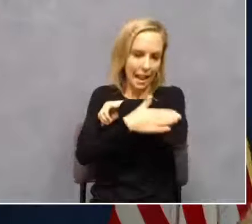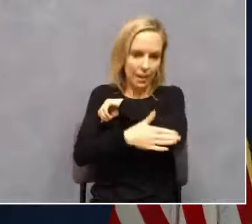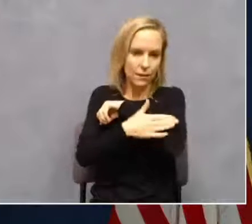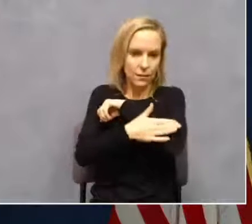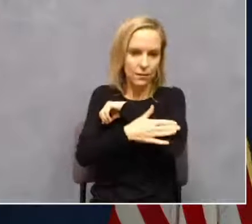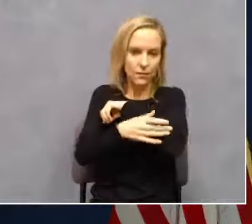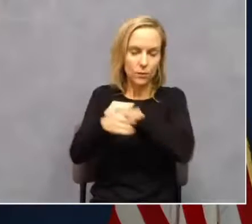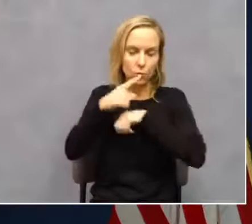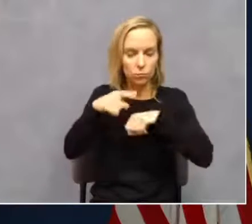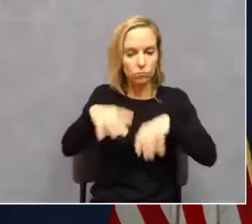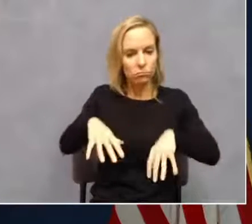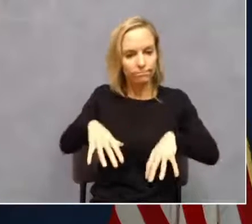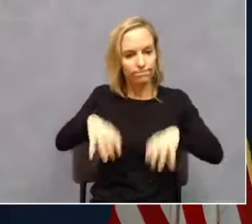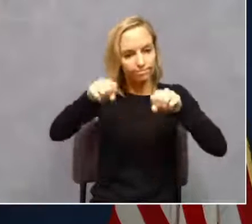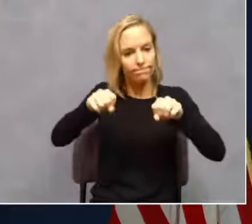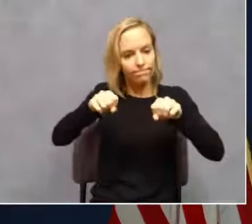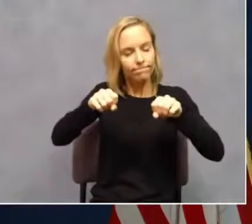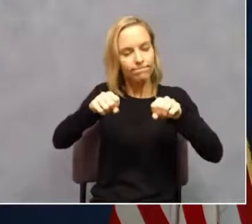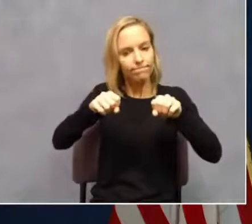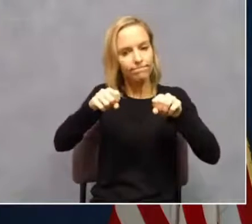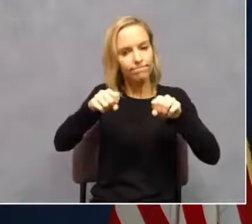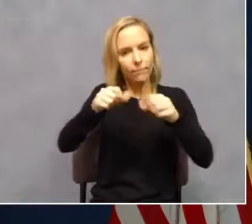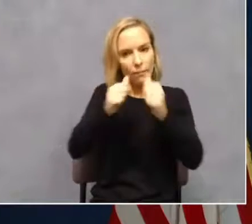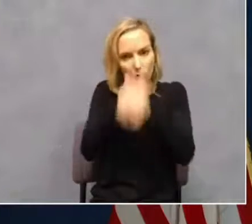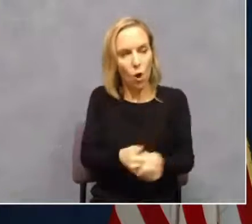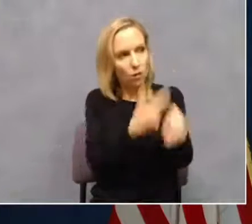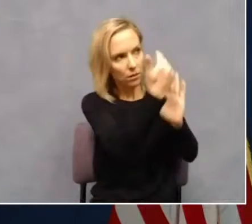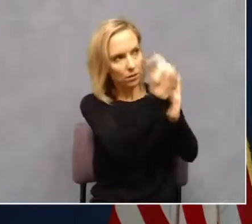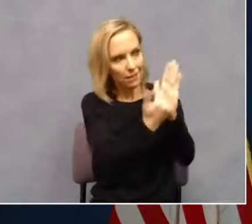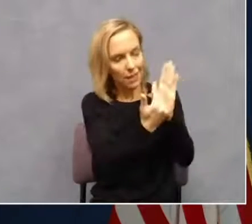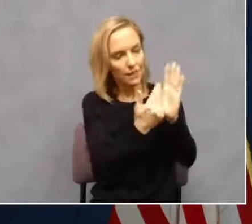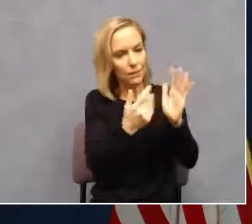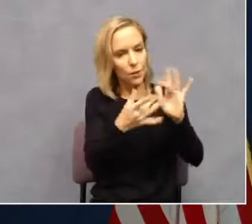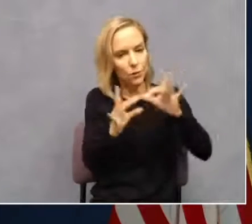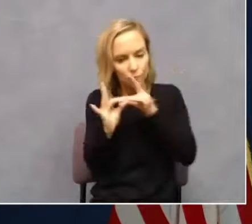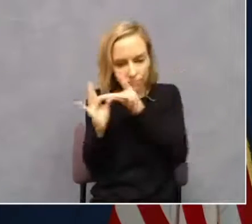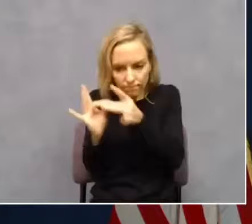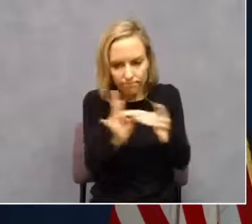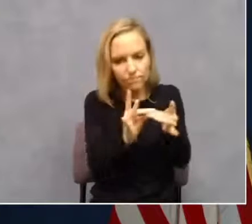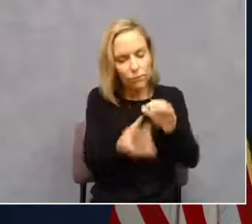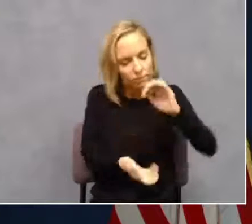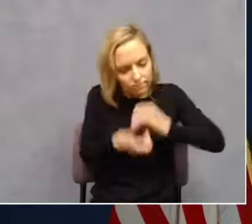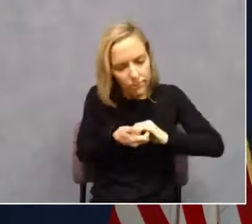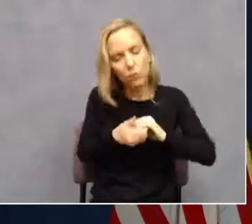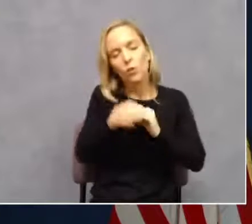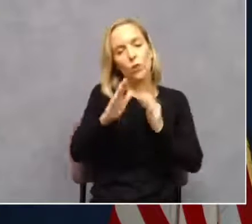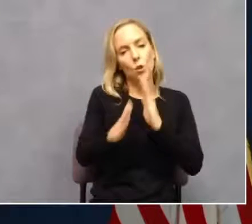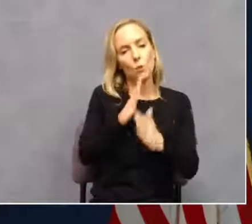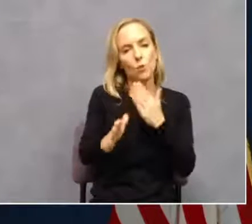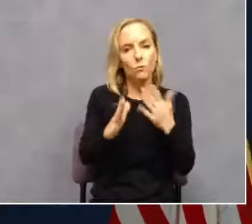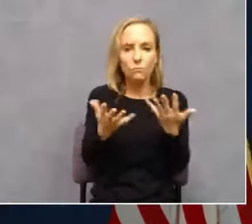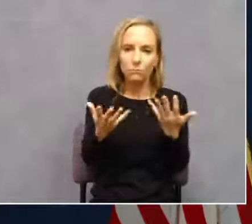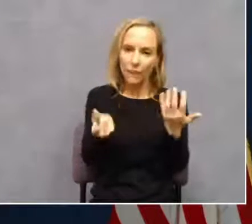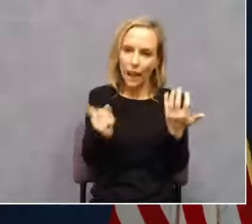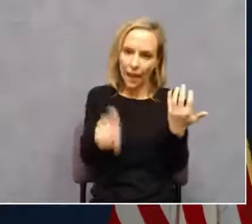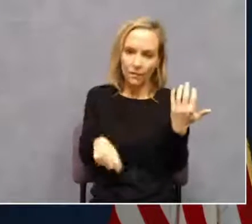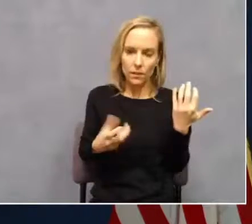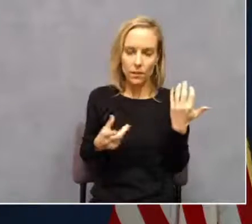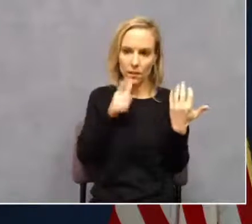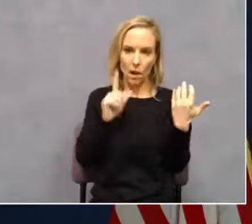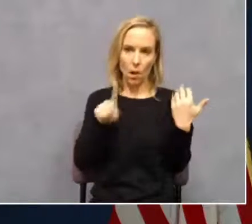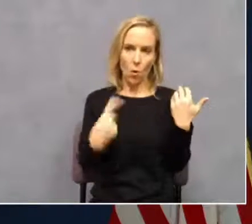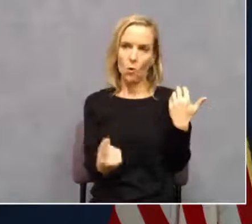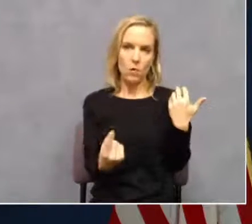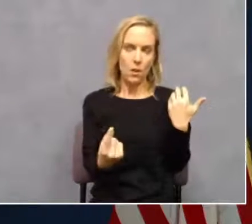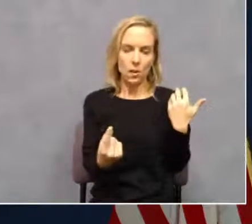steps as a united community, and that's what it's going to take. Again, this isn't just